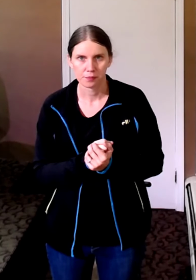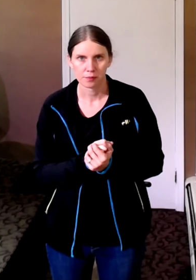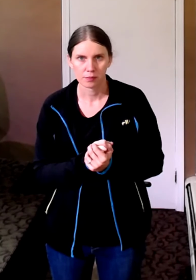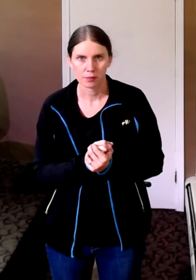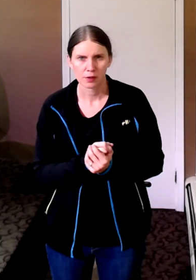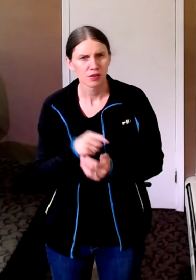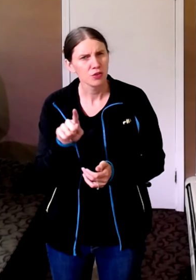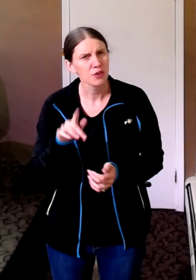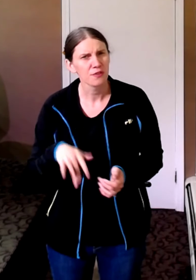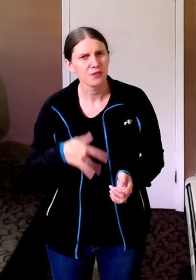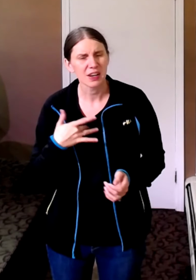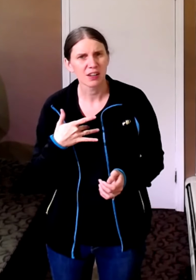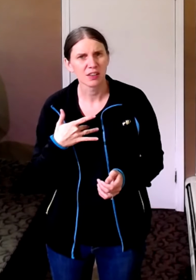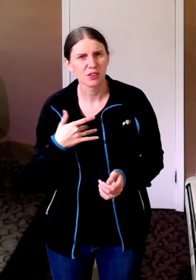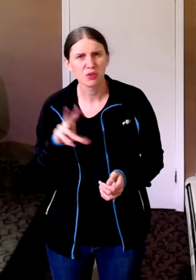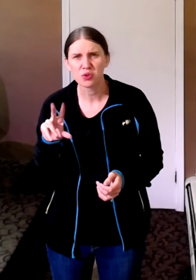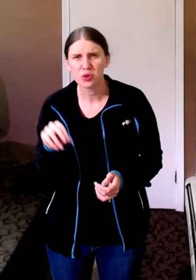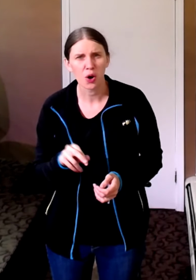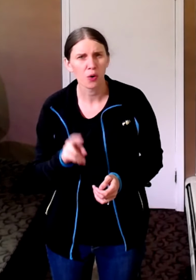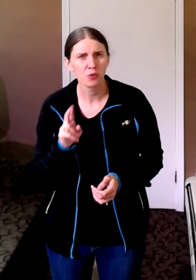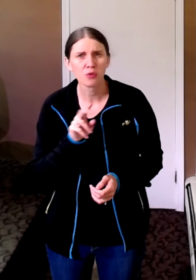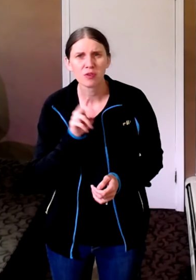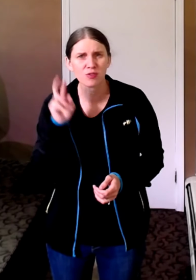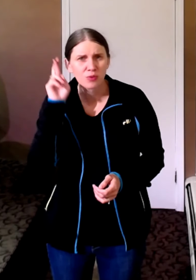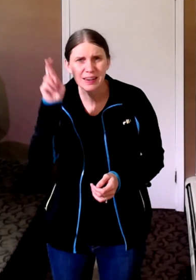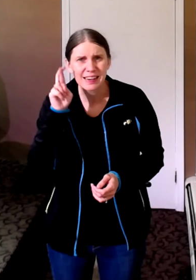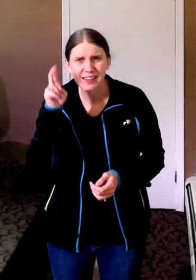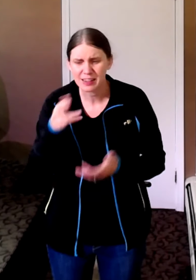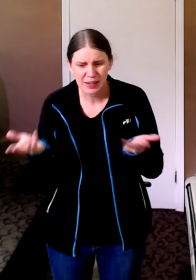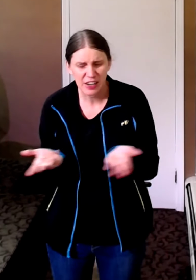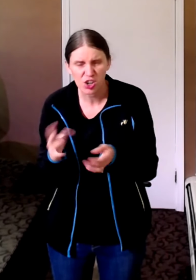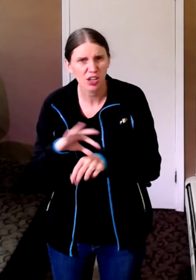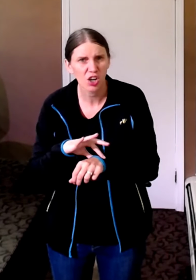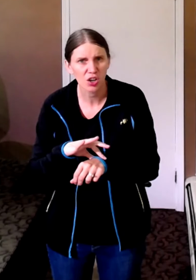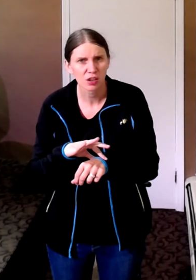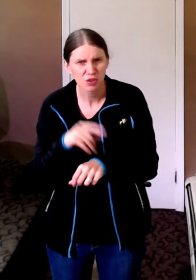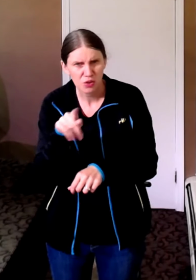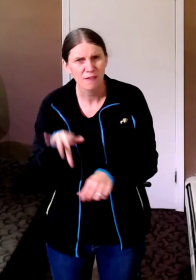You know, do you ever feel like there's no real reason for you to be here on this earth?